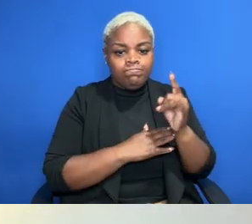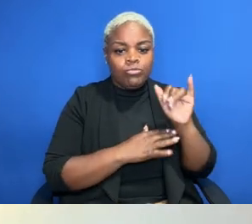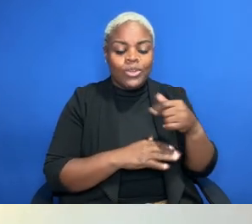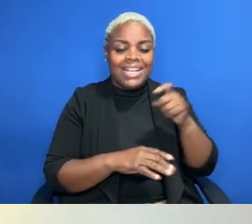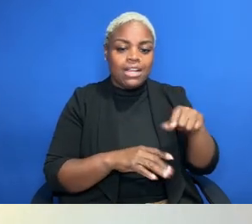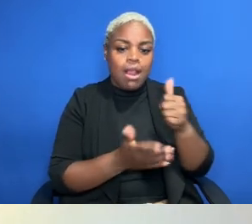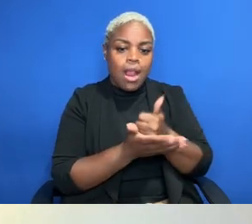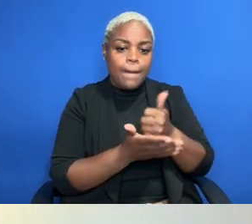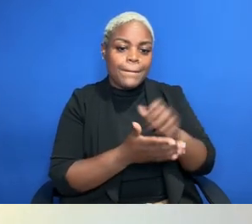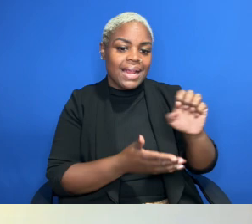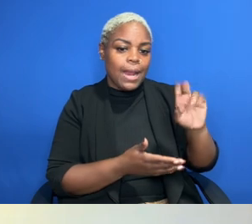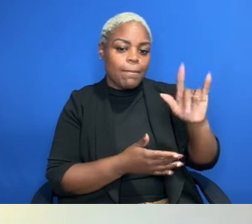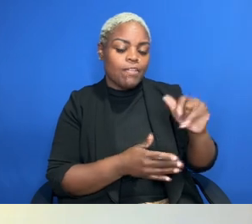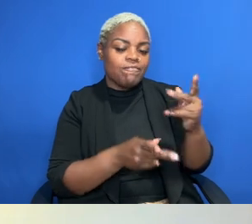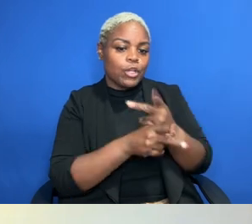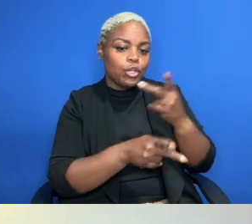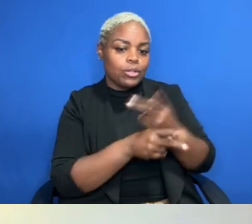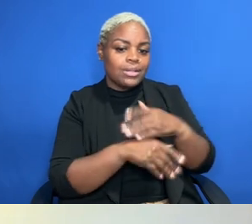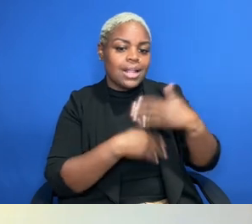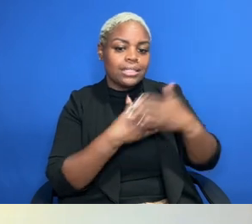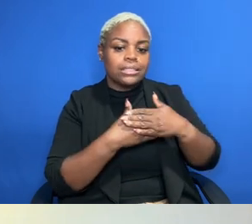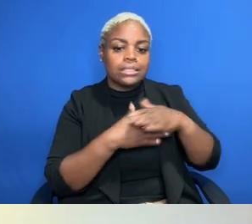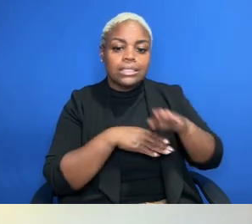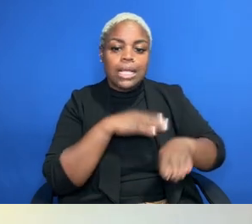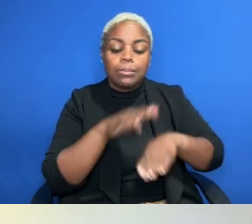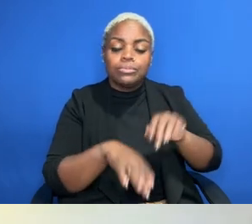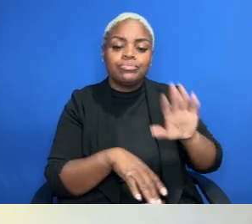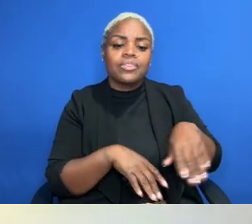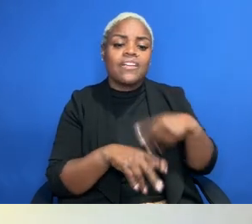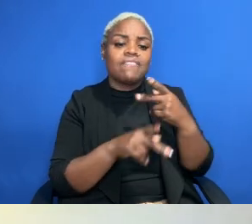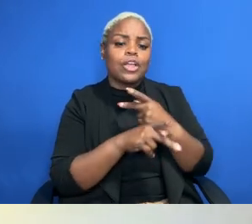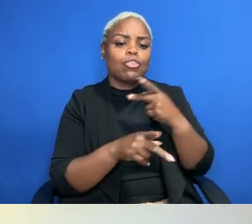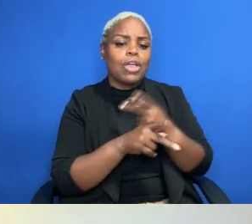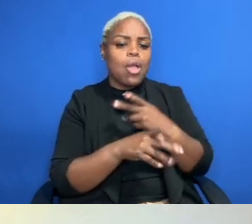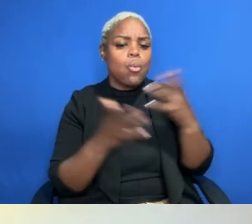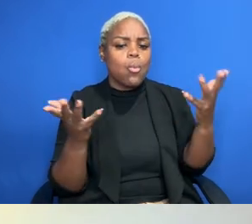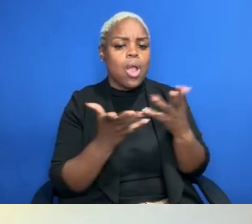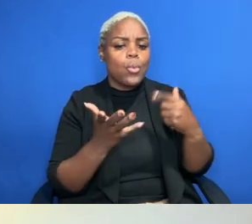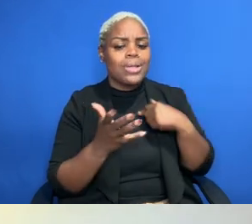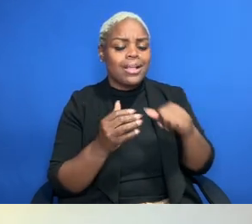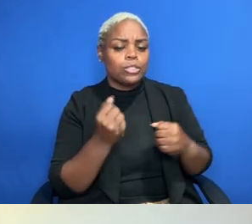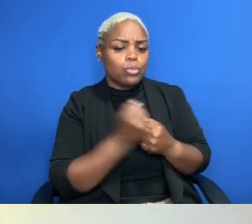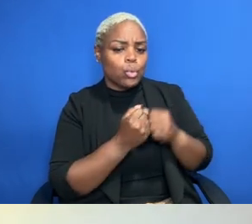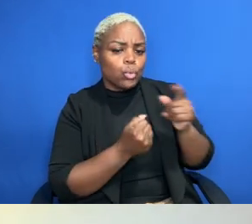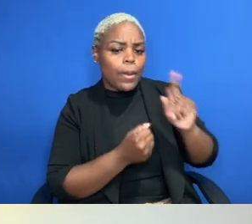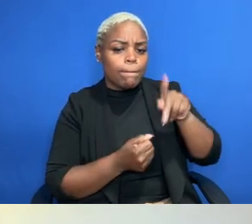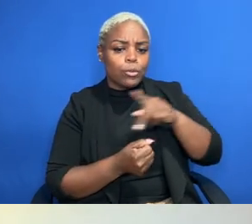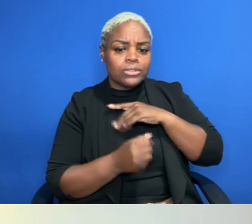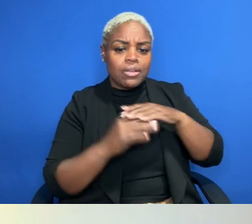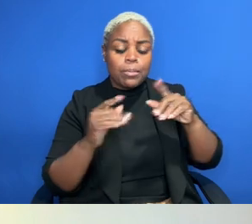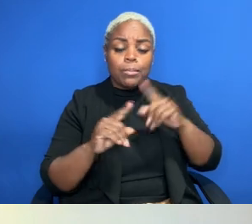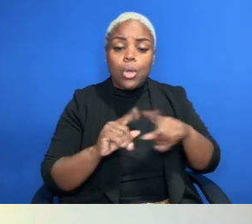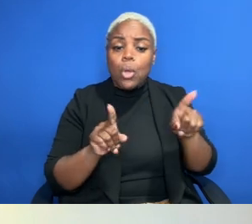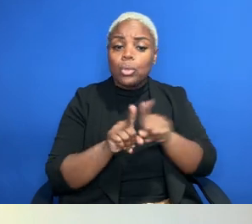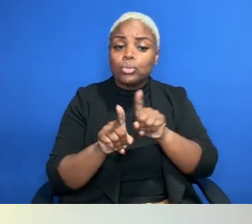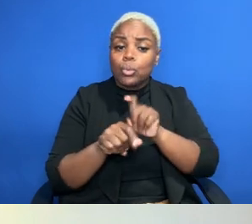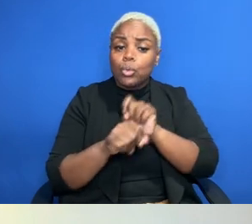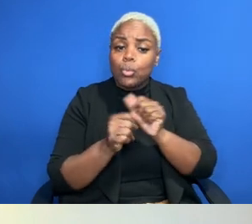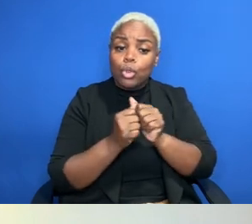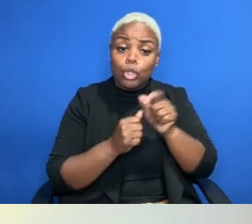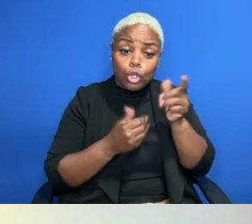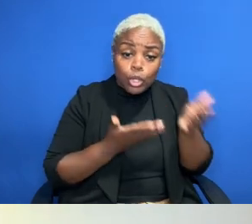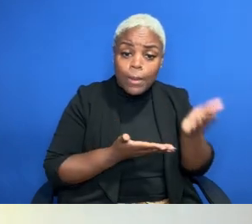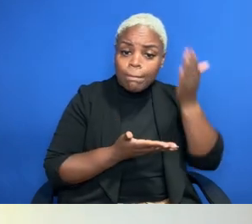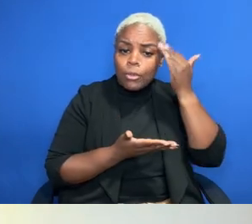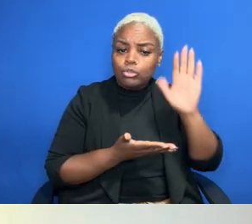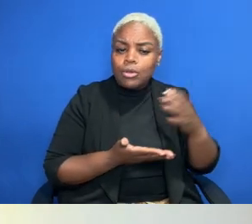right away that we needed to, help Emily figure out next steps, figure out how we could support her on a personal level, but also